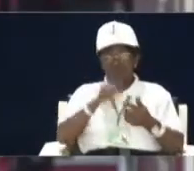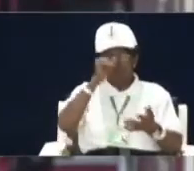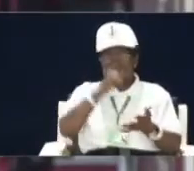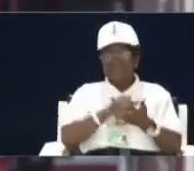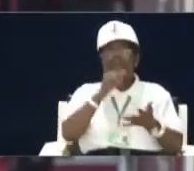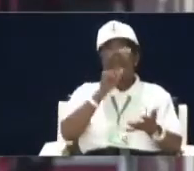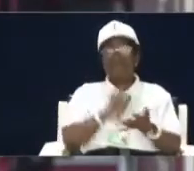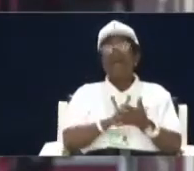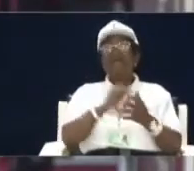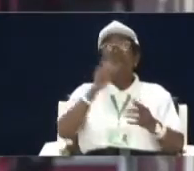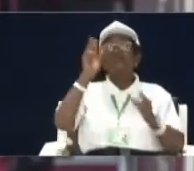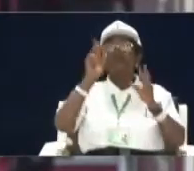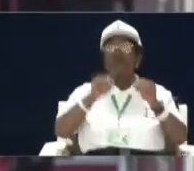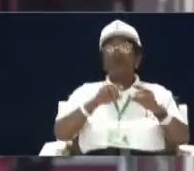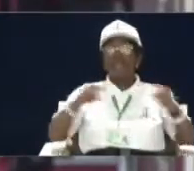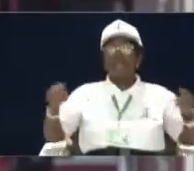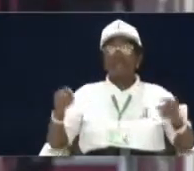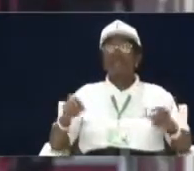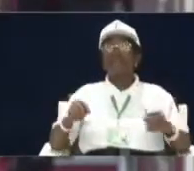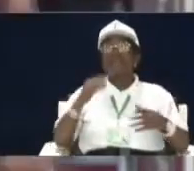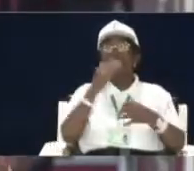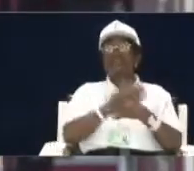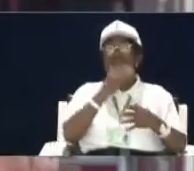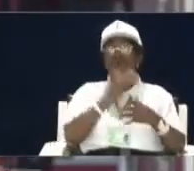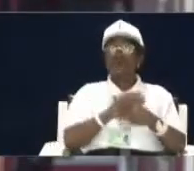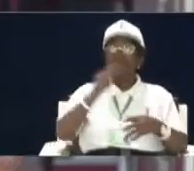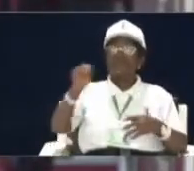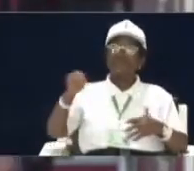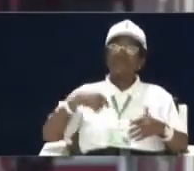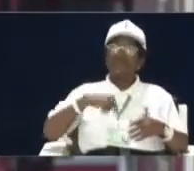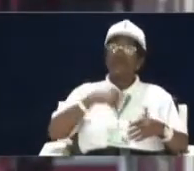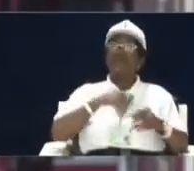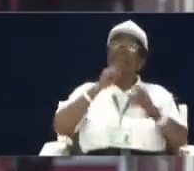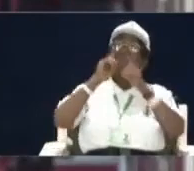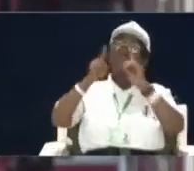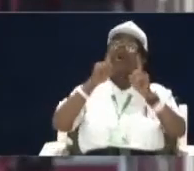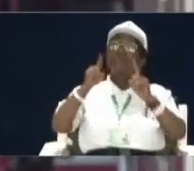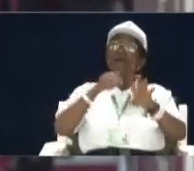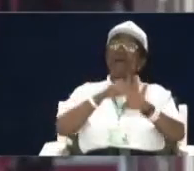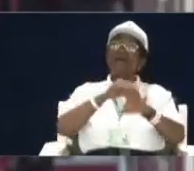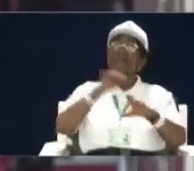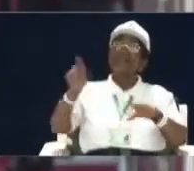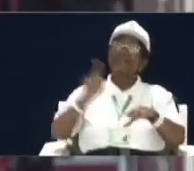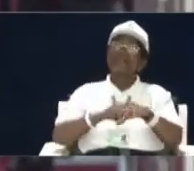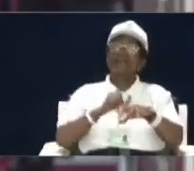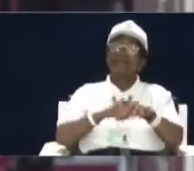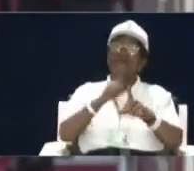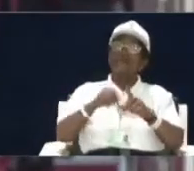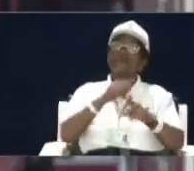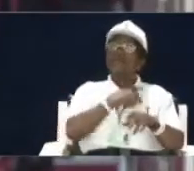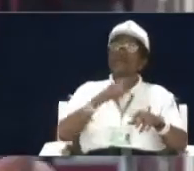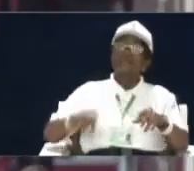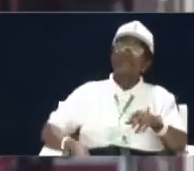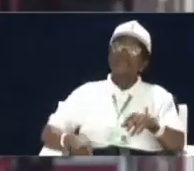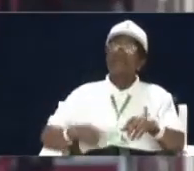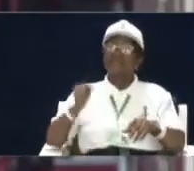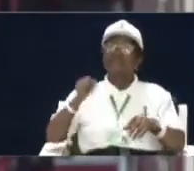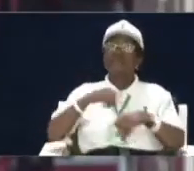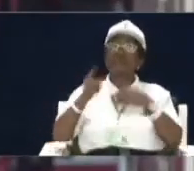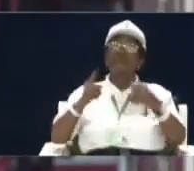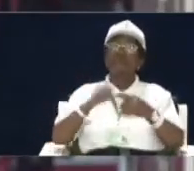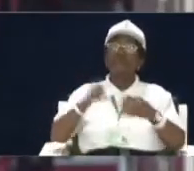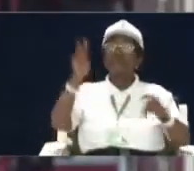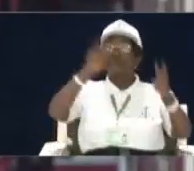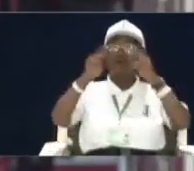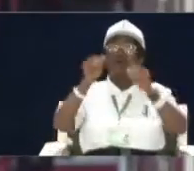that no enemy disturbed him. We are talking of a time when kings go to war every year.